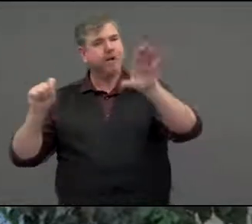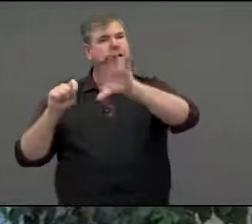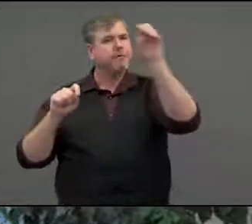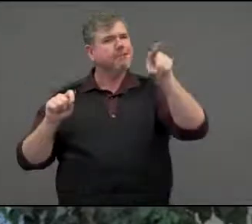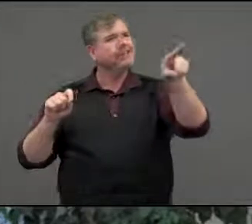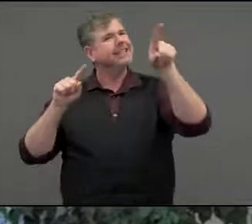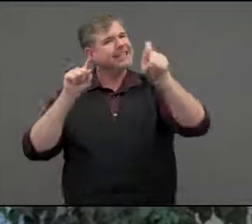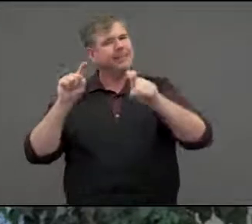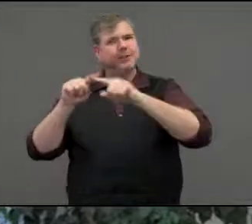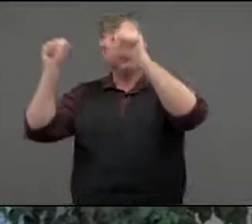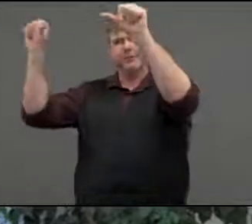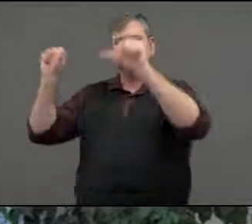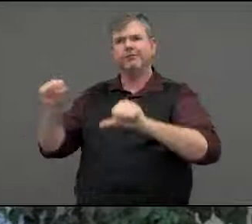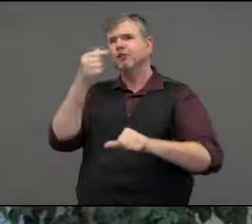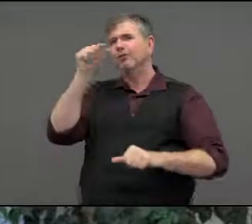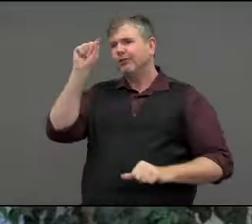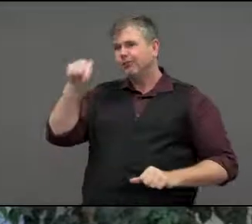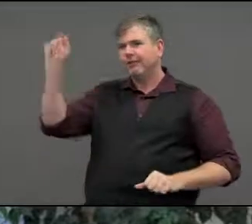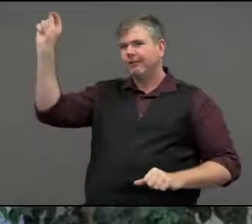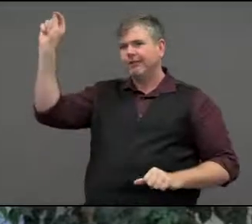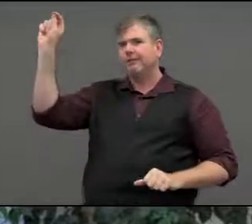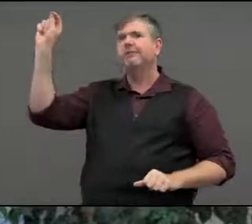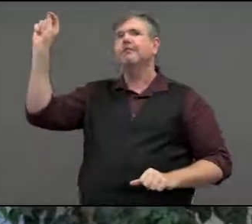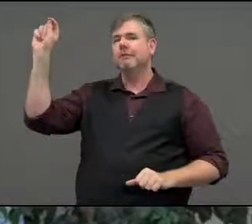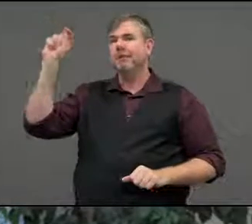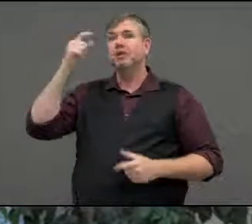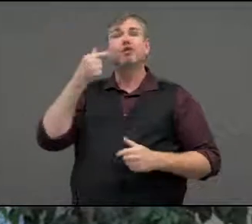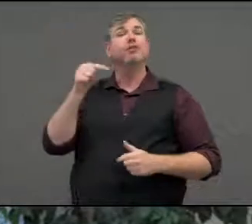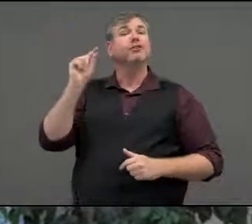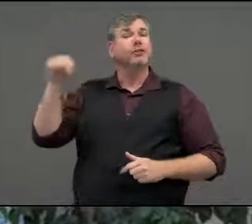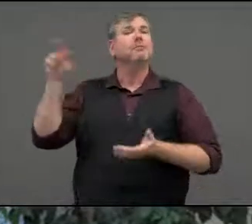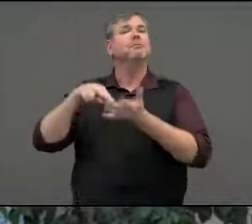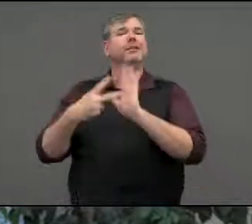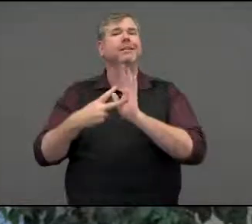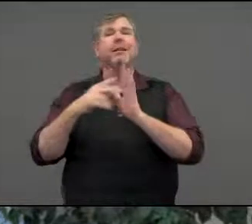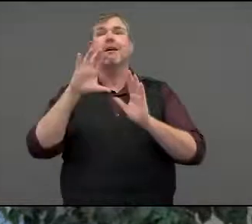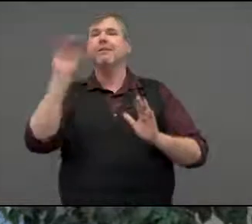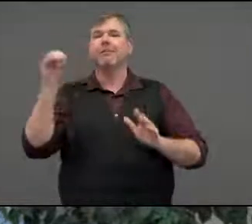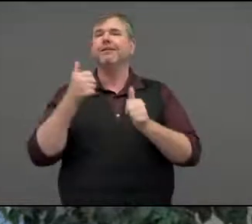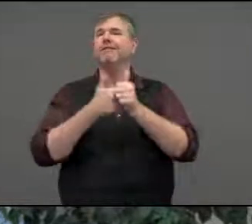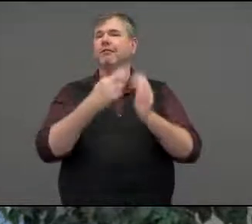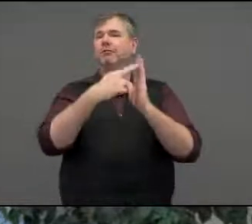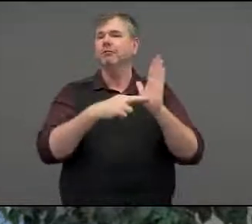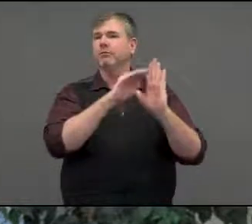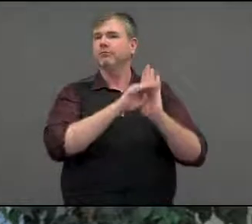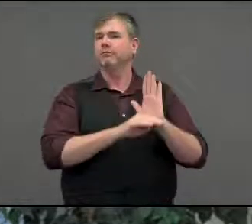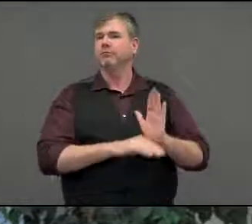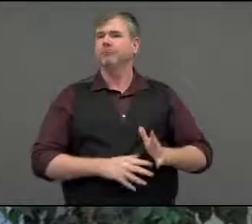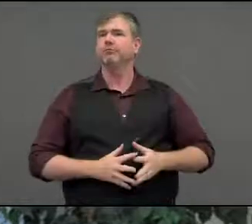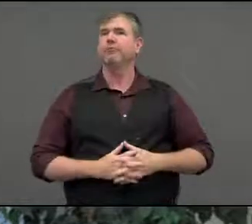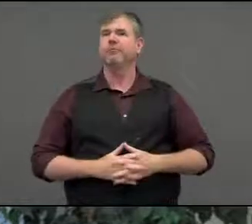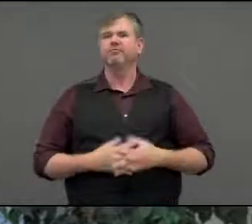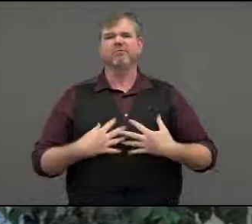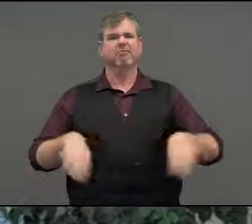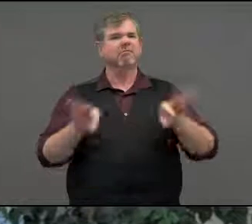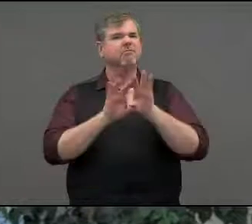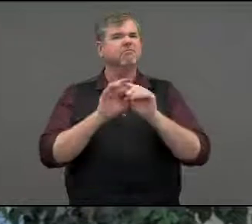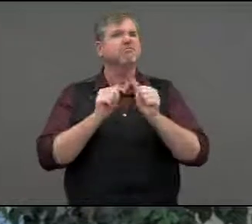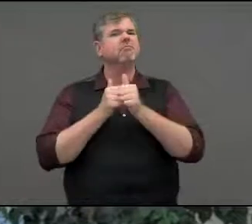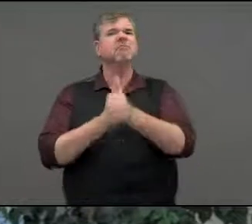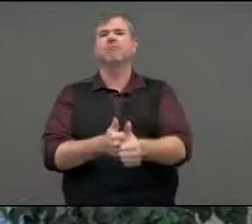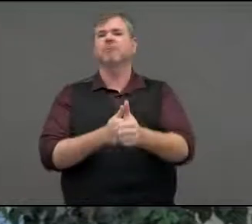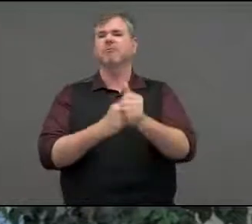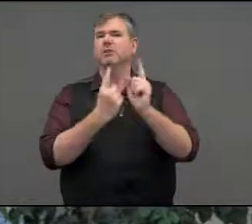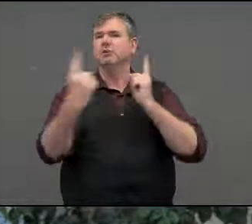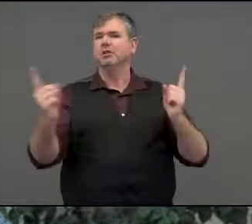there because they may not be practicing social distancing protocols. Next question. I have a camping trip